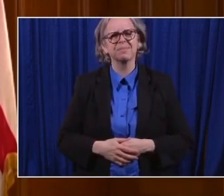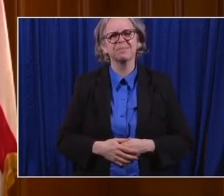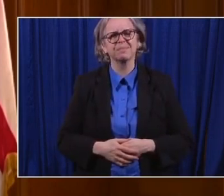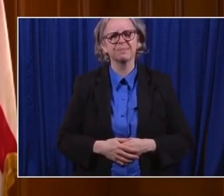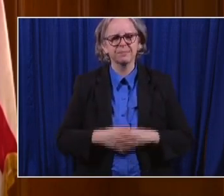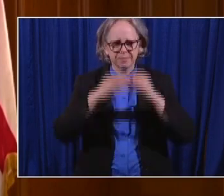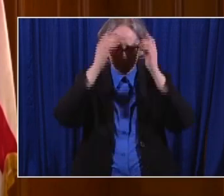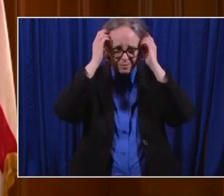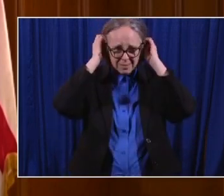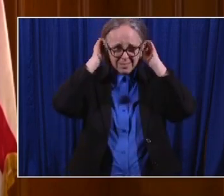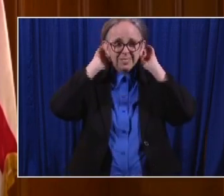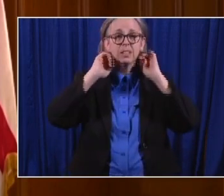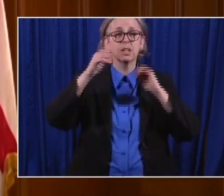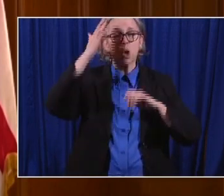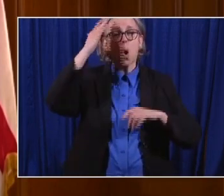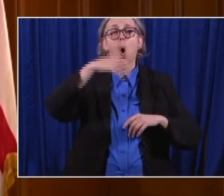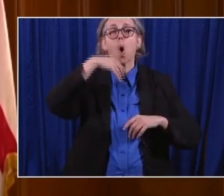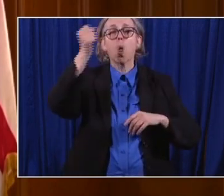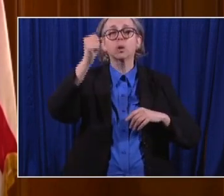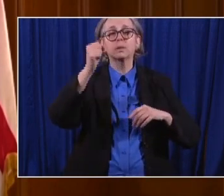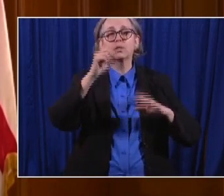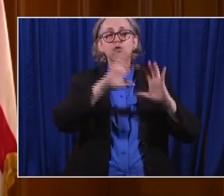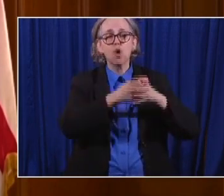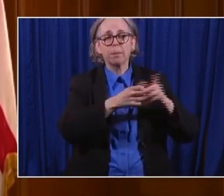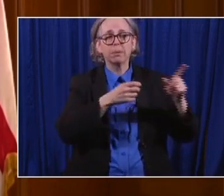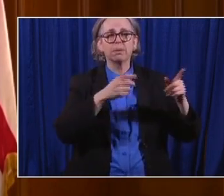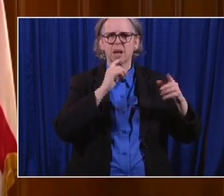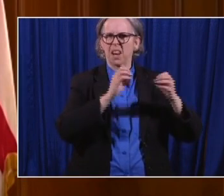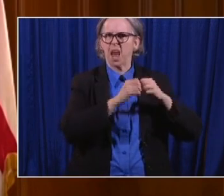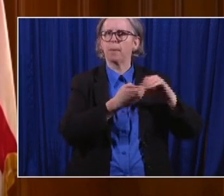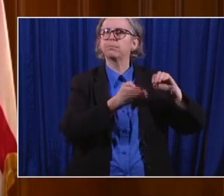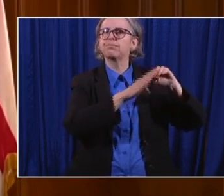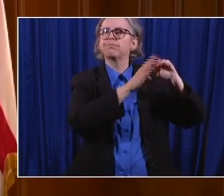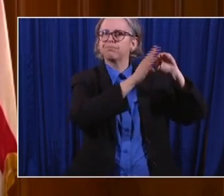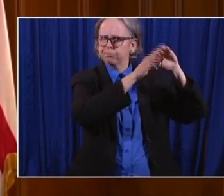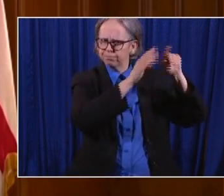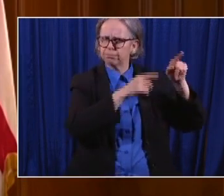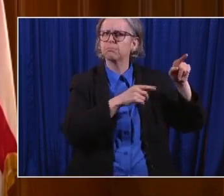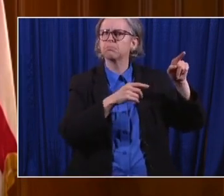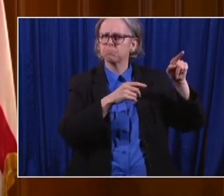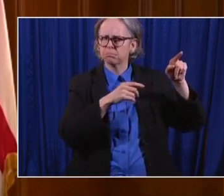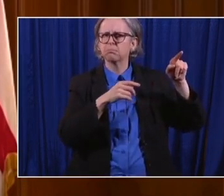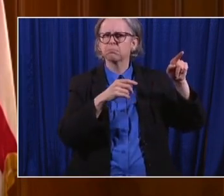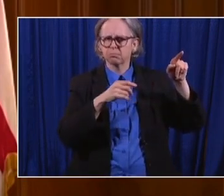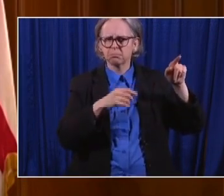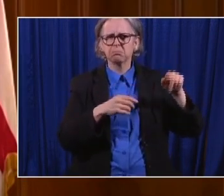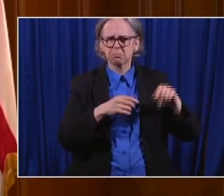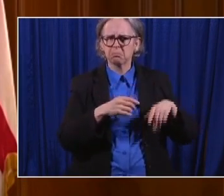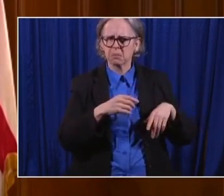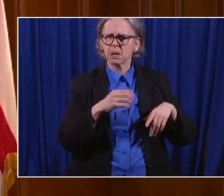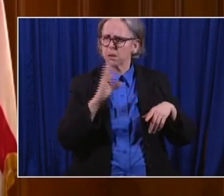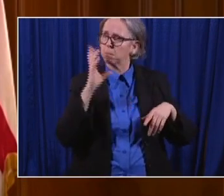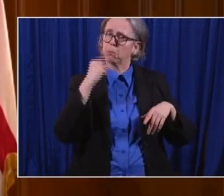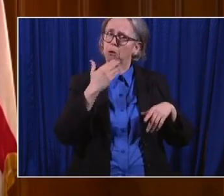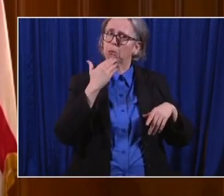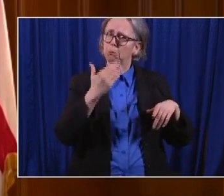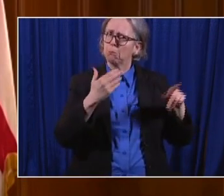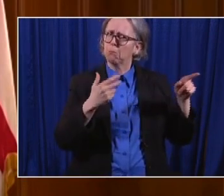older Ohioans, those numbers continue to slowly go up, even though they're already at a fairly high rate. Over 80